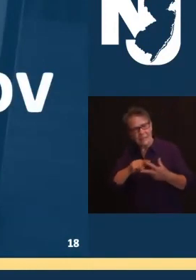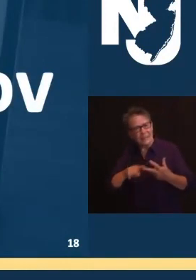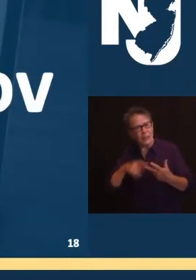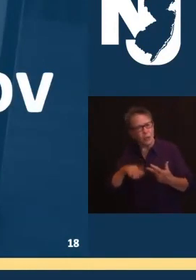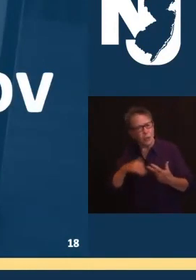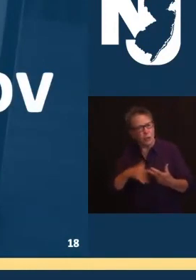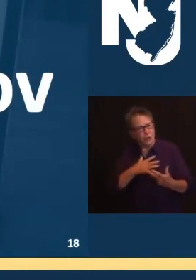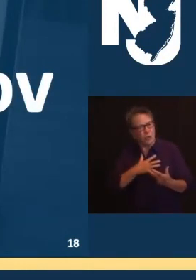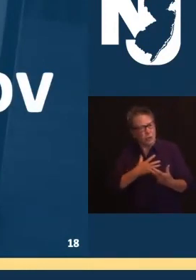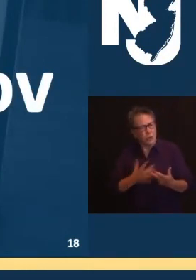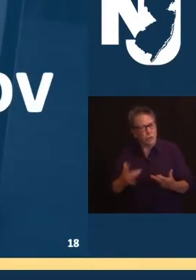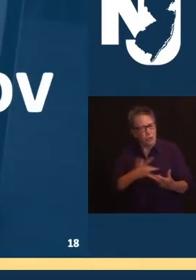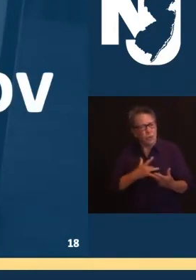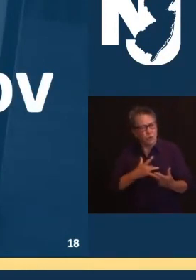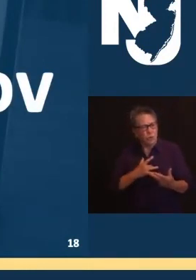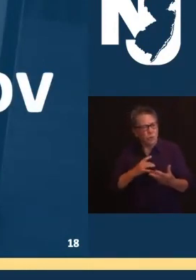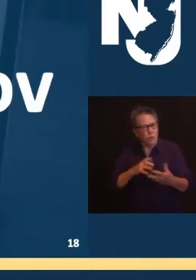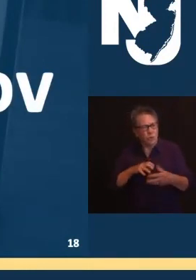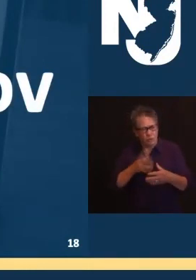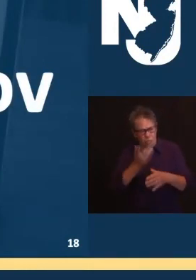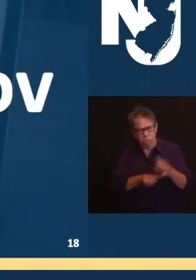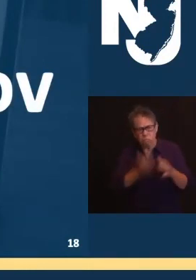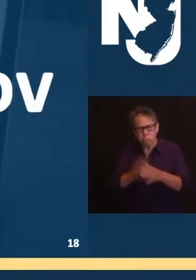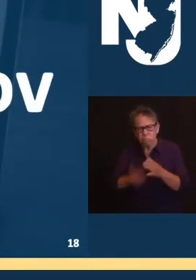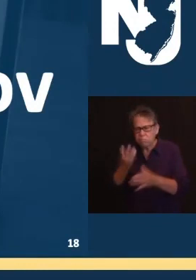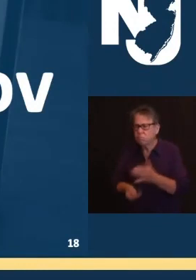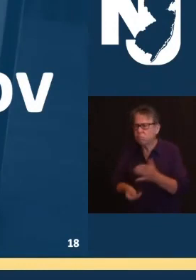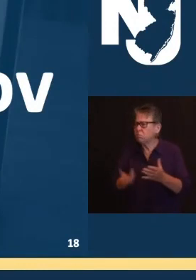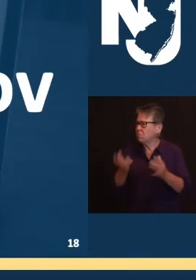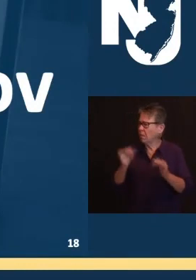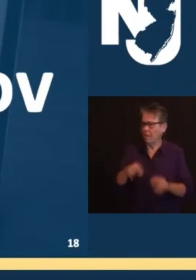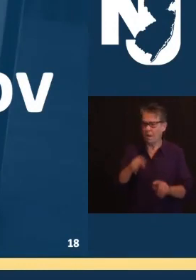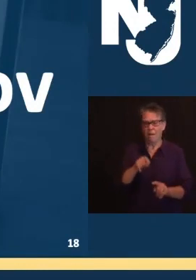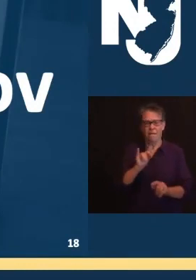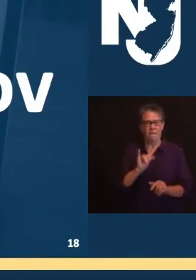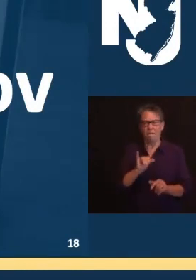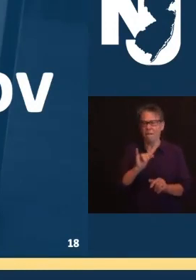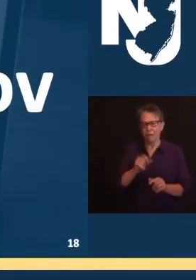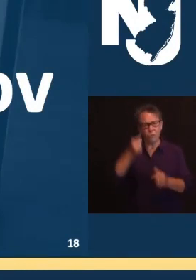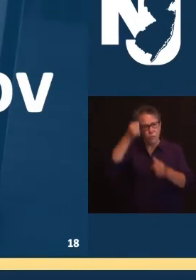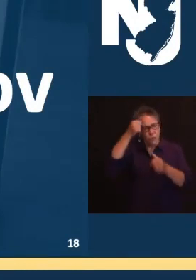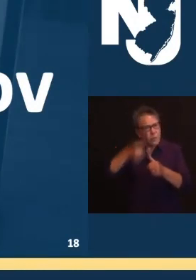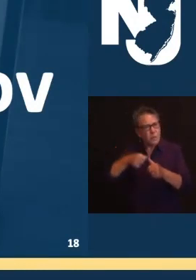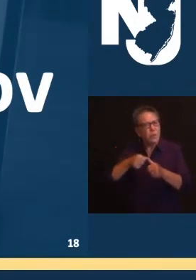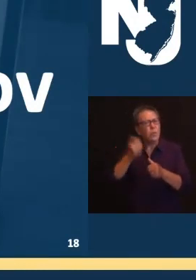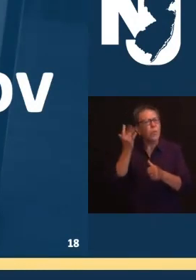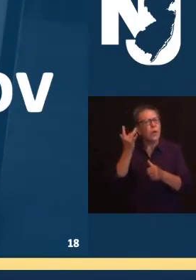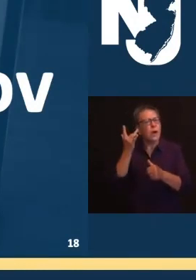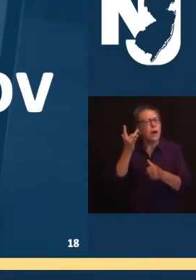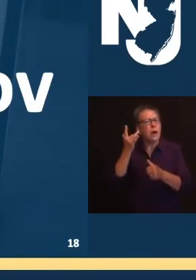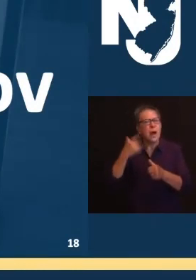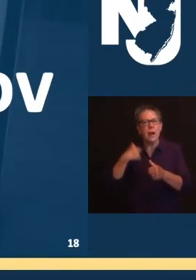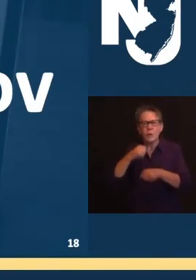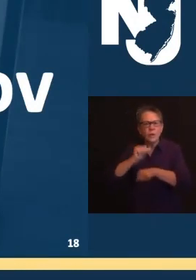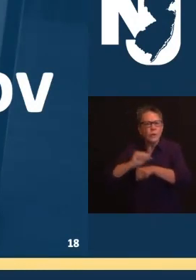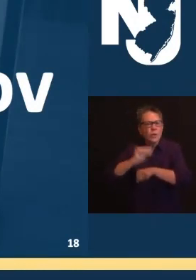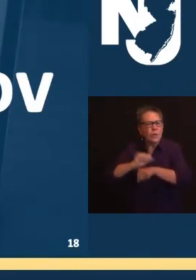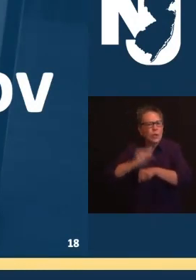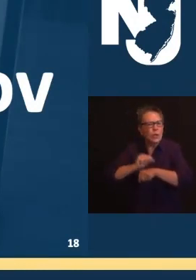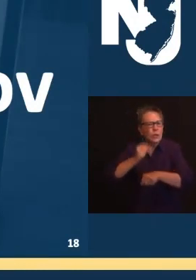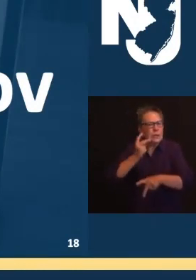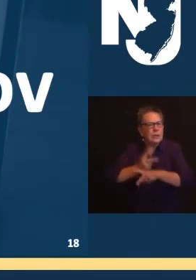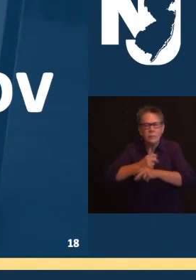back down and to once again put ourselves in a place where the spread of COVID-19 is slowing dramatically. This thing